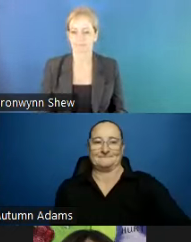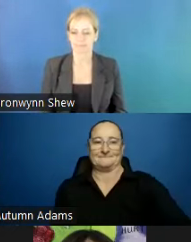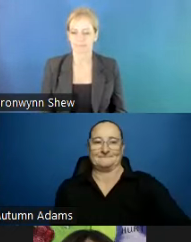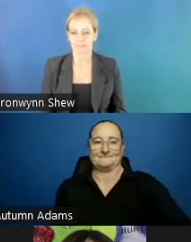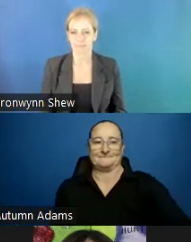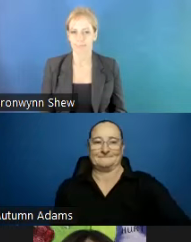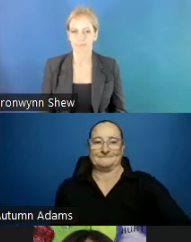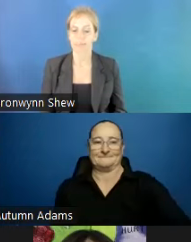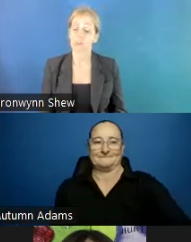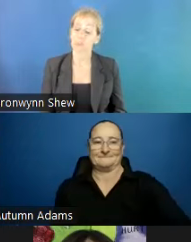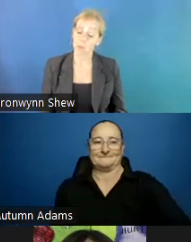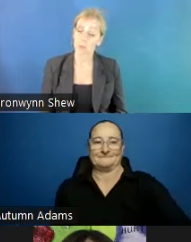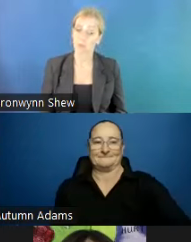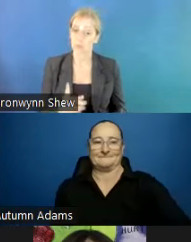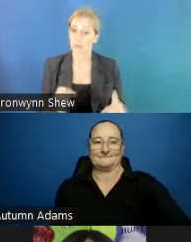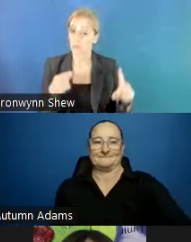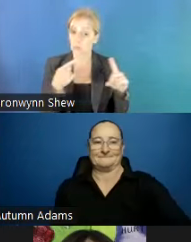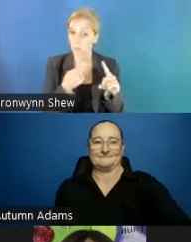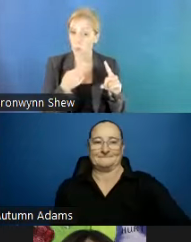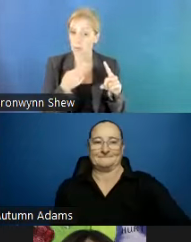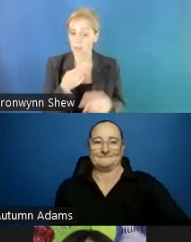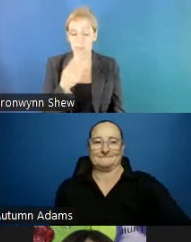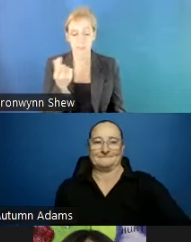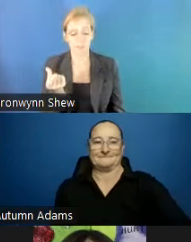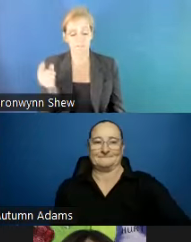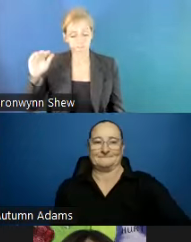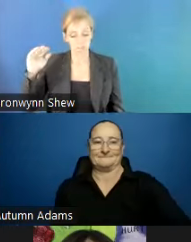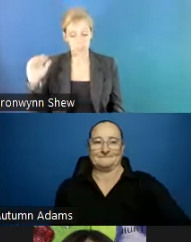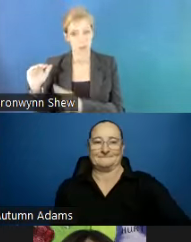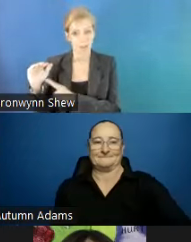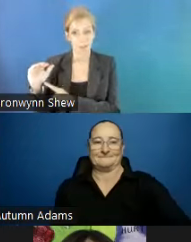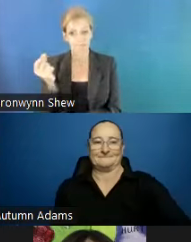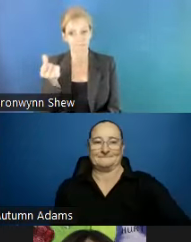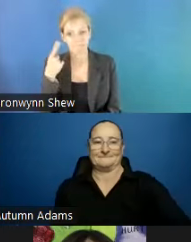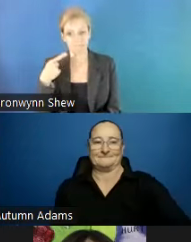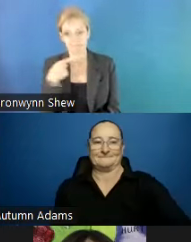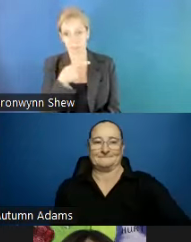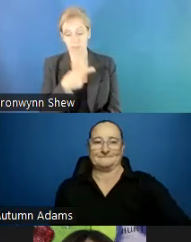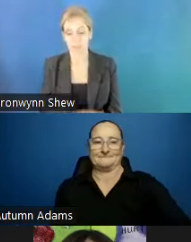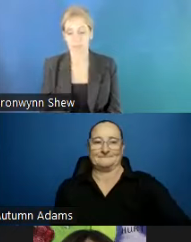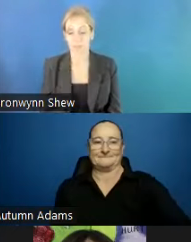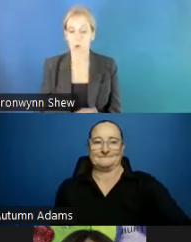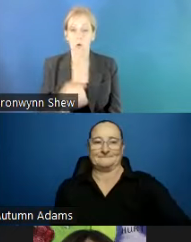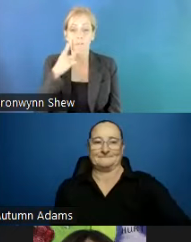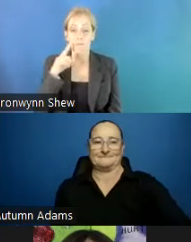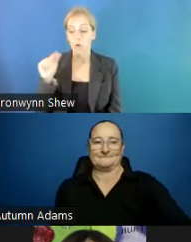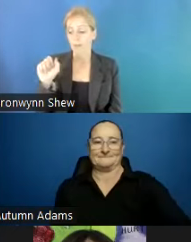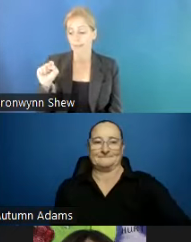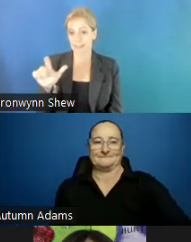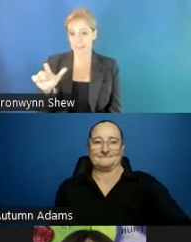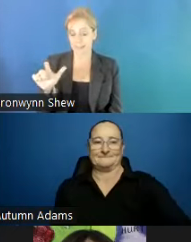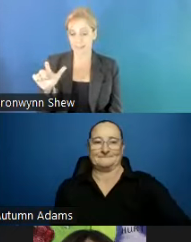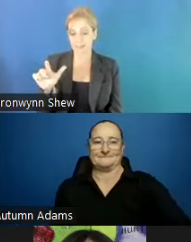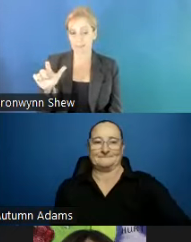So basically, the child could not understand her. So in ASL, when you're switching it over to the target language of English